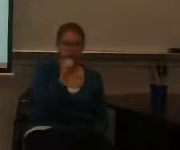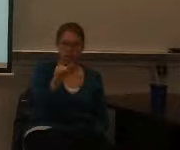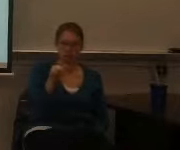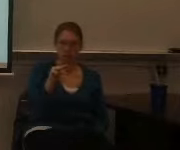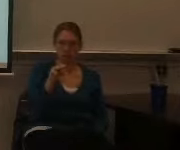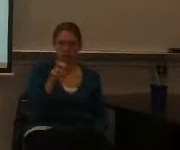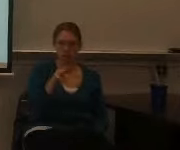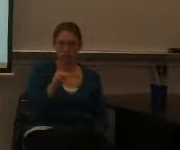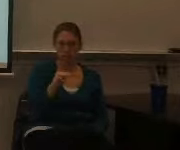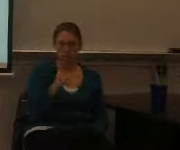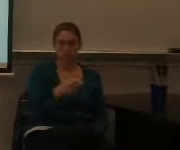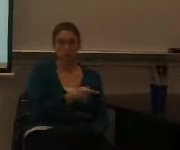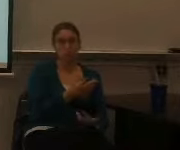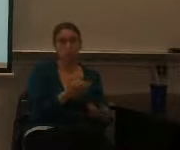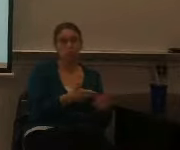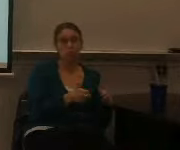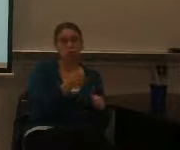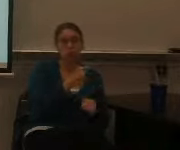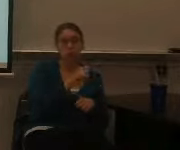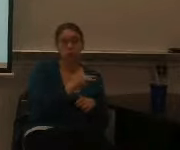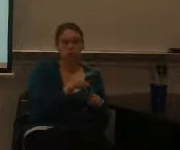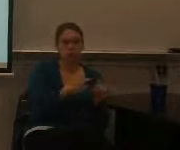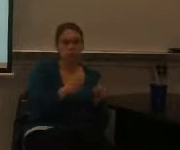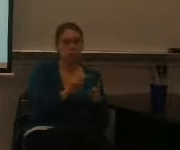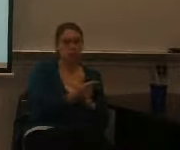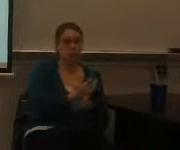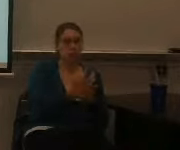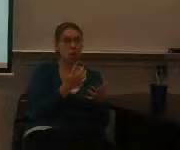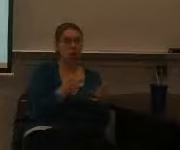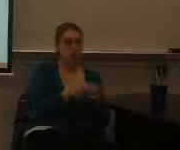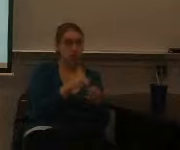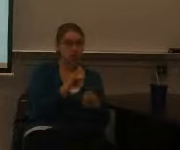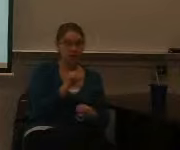were much shorter term, but we used a whole lot more isotope.